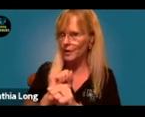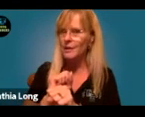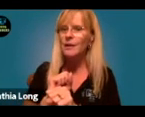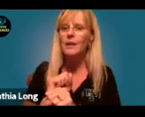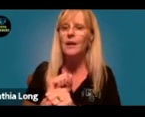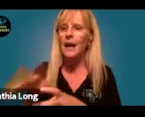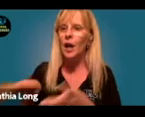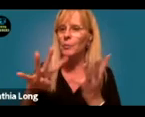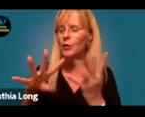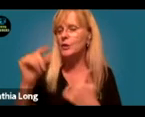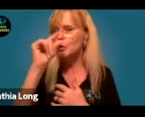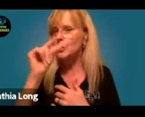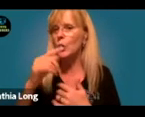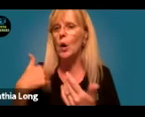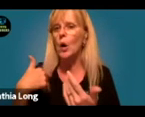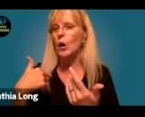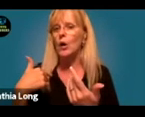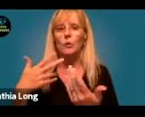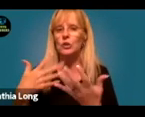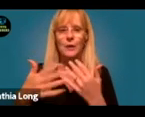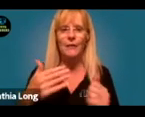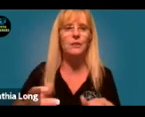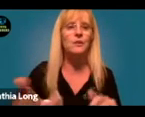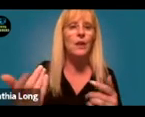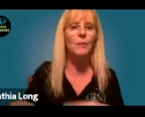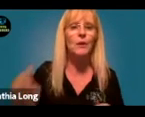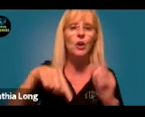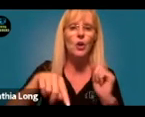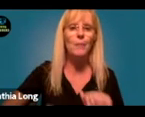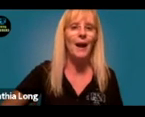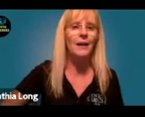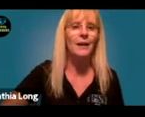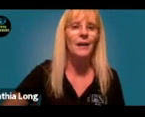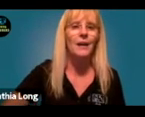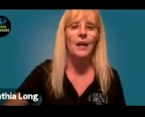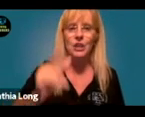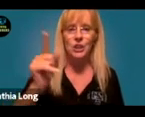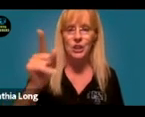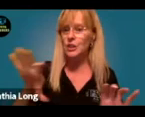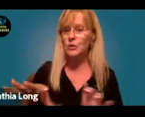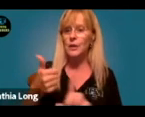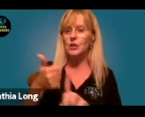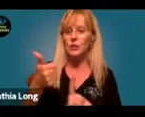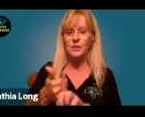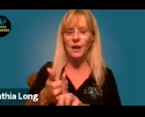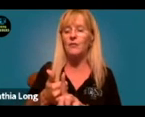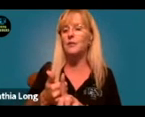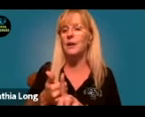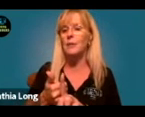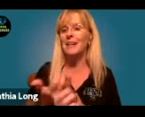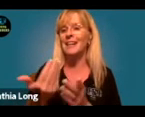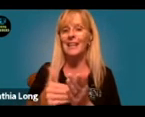work and upload it to Google or just whatever. So now we're going to go back, and she's actually doing this